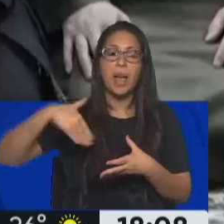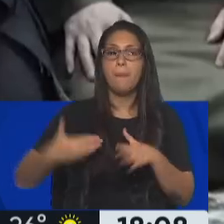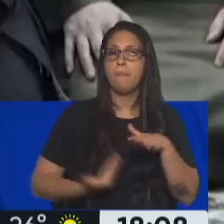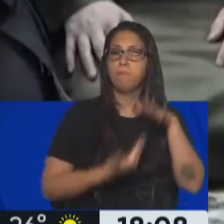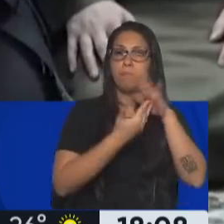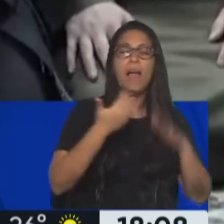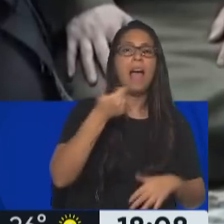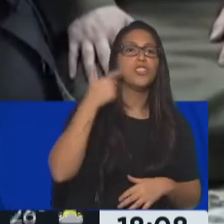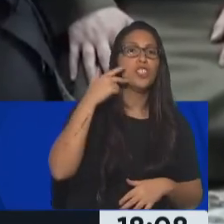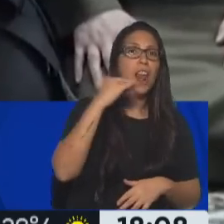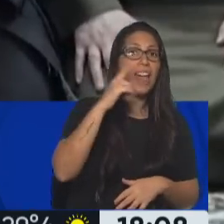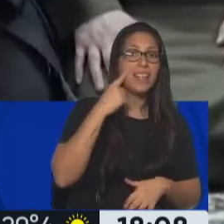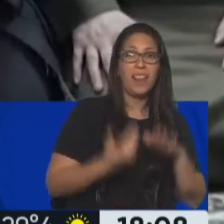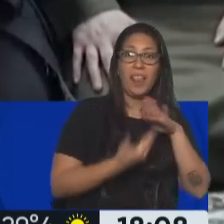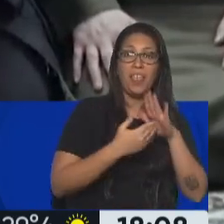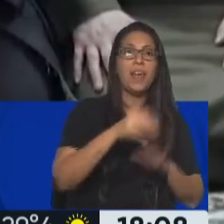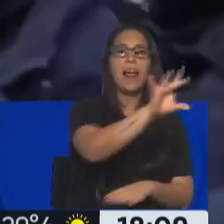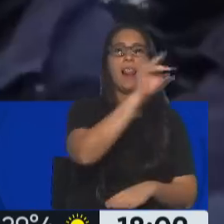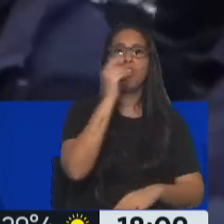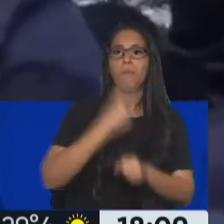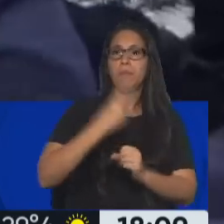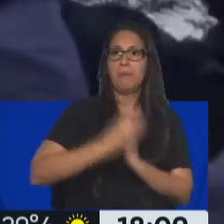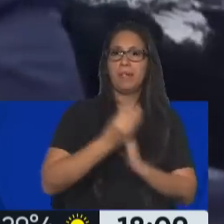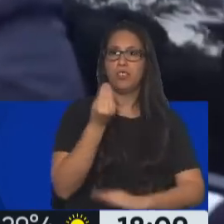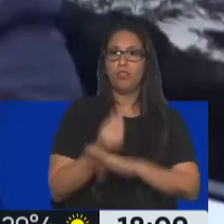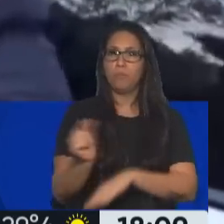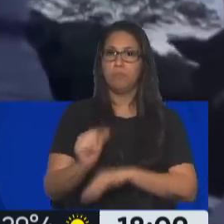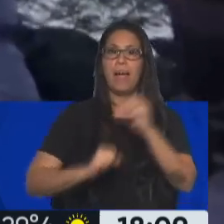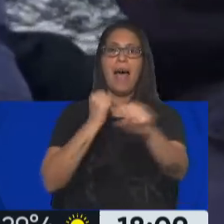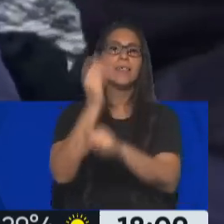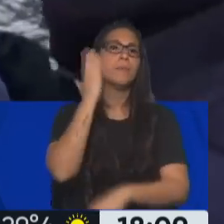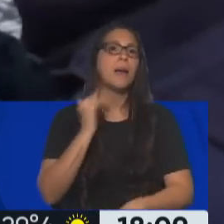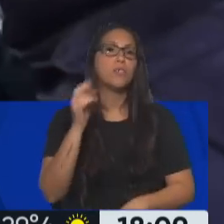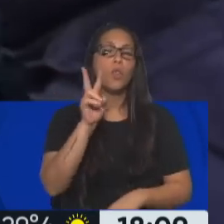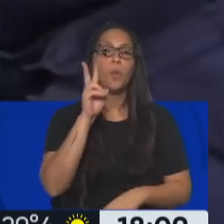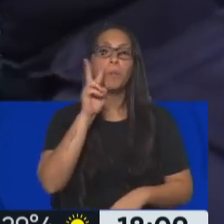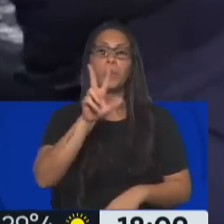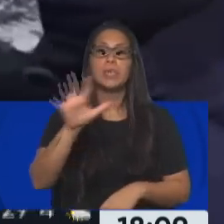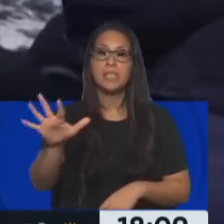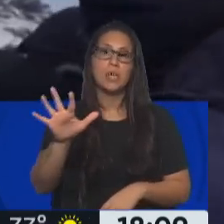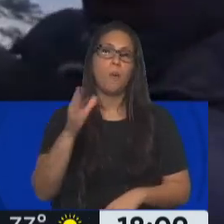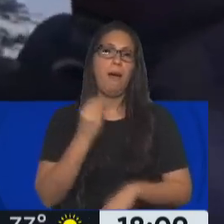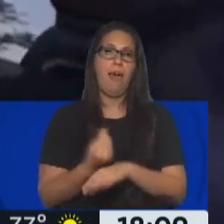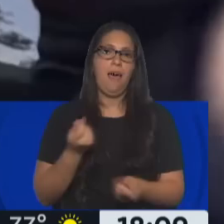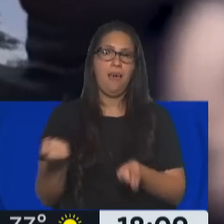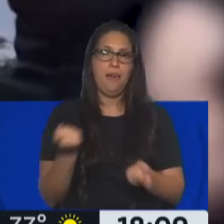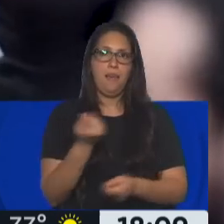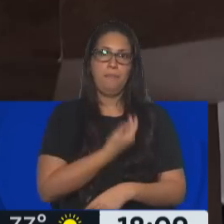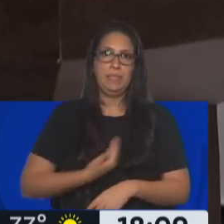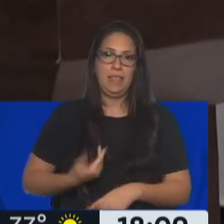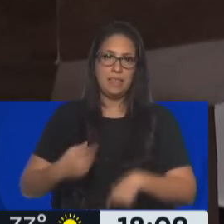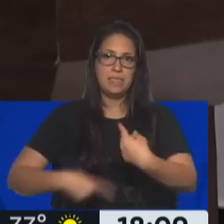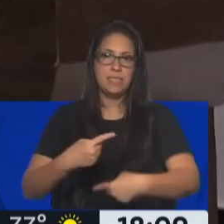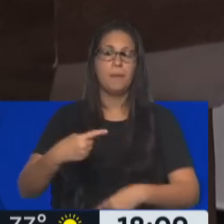Mohammed al-Jolani, designó a un primer ministro interino con mandato hasta marzo de 2025 para gobernar el país. Se trata